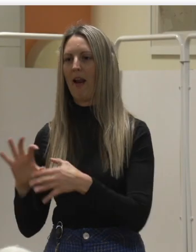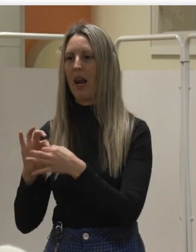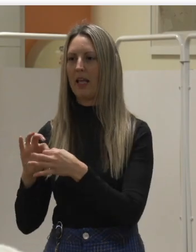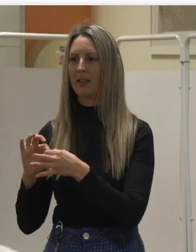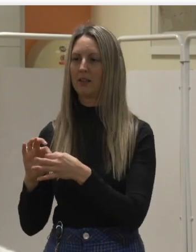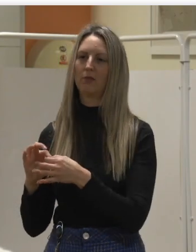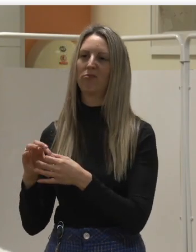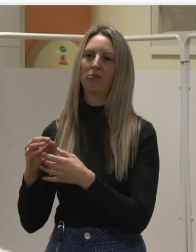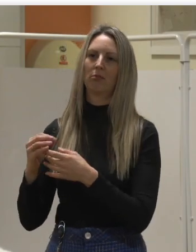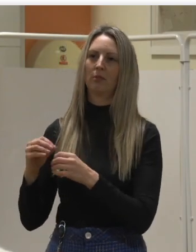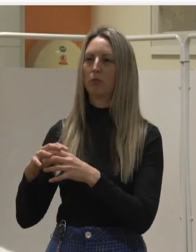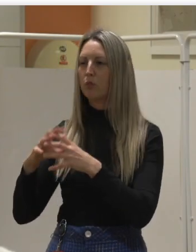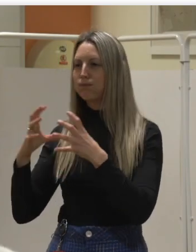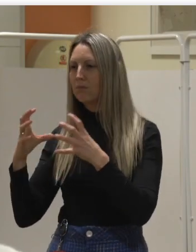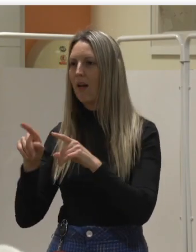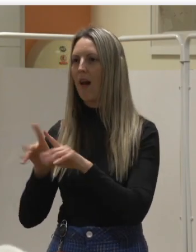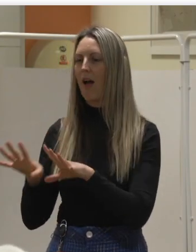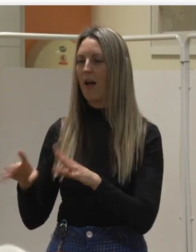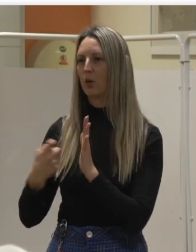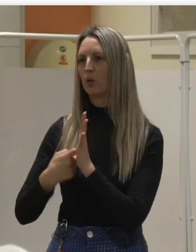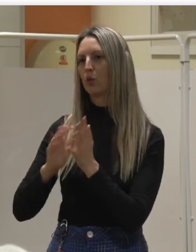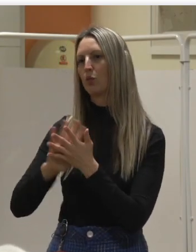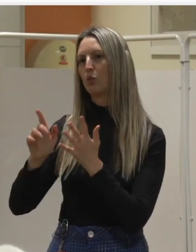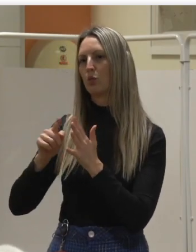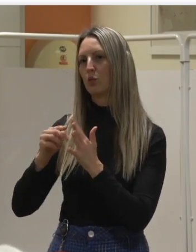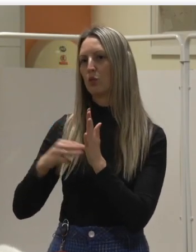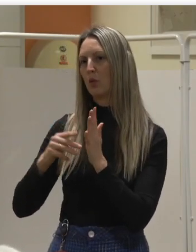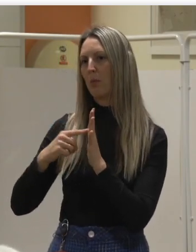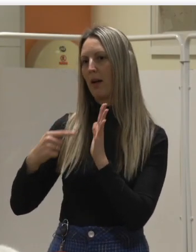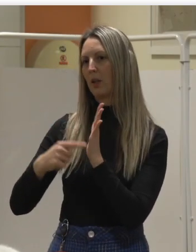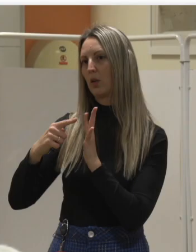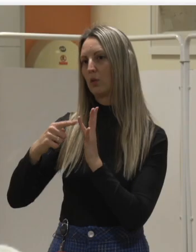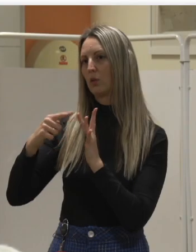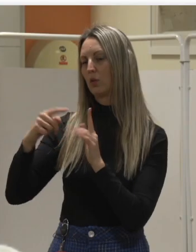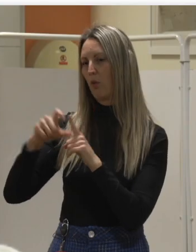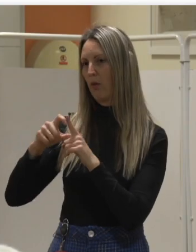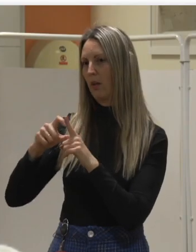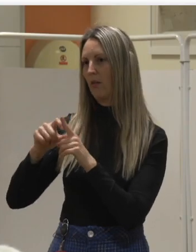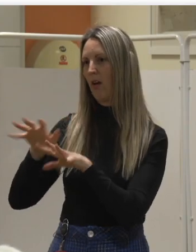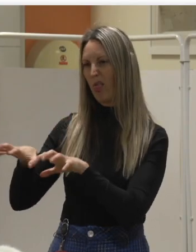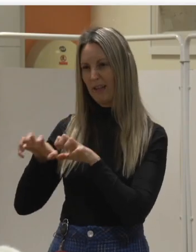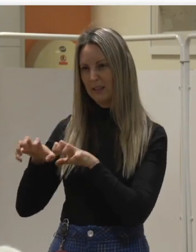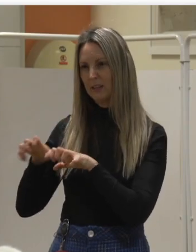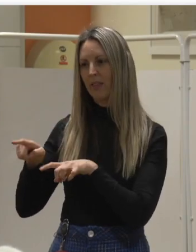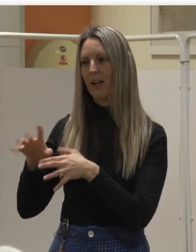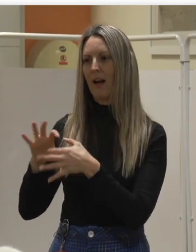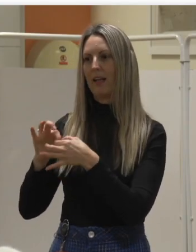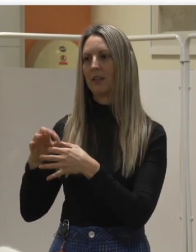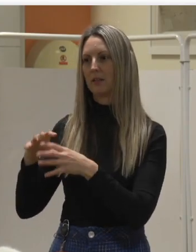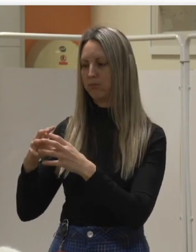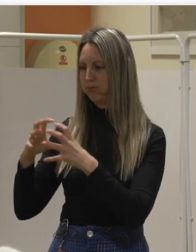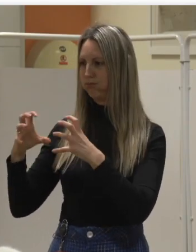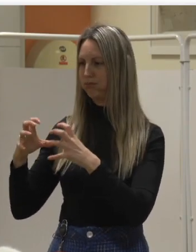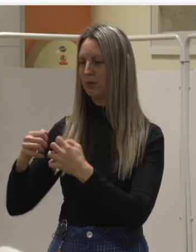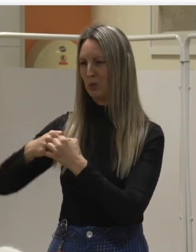rheumatoid arthritis, you might have heard of that, where we give immune modulating treatment to help people, whereas this